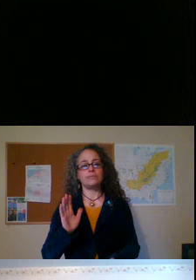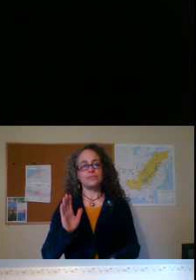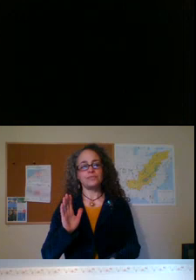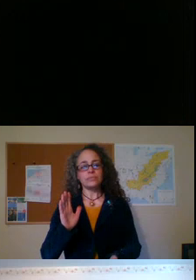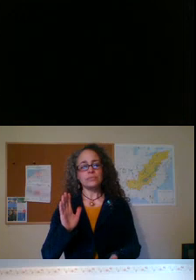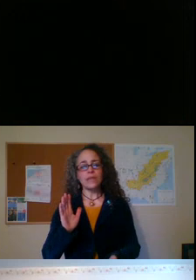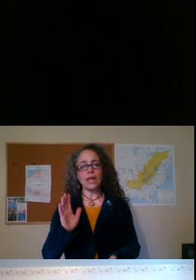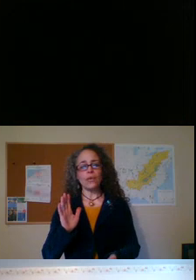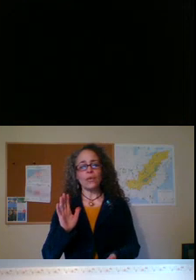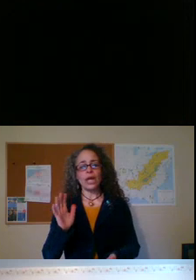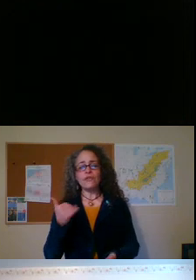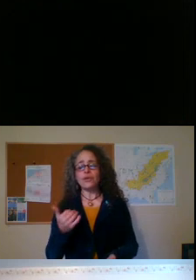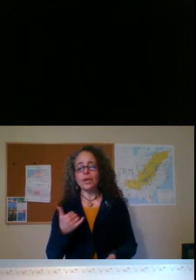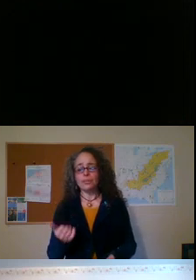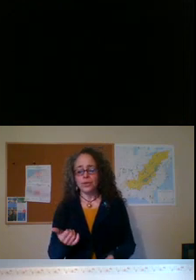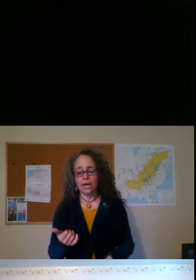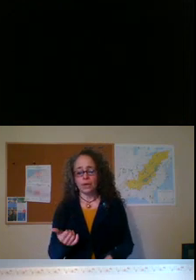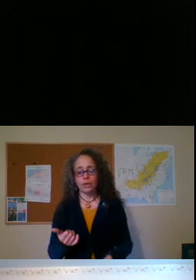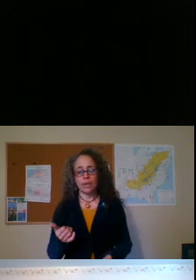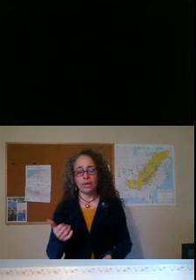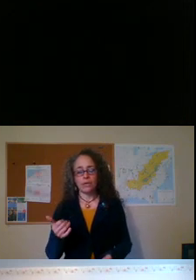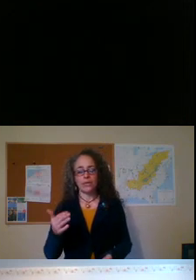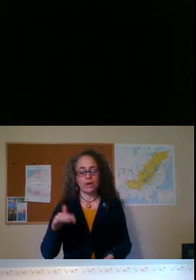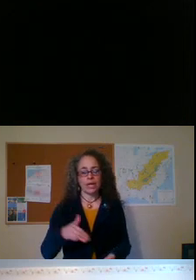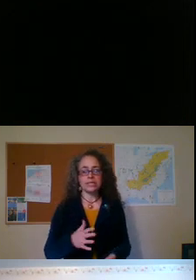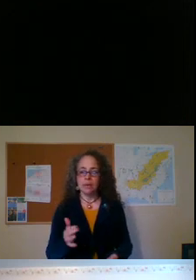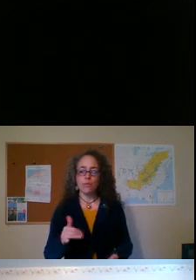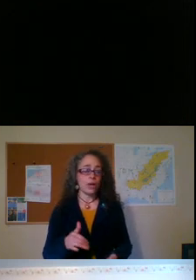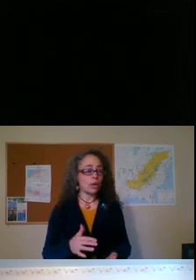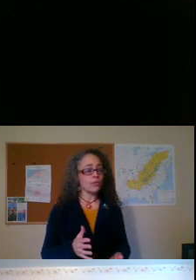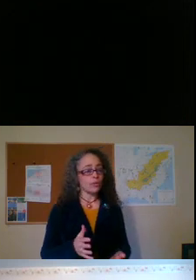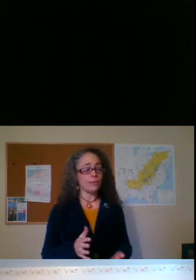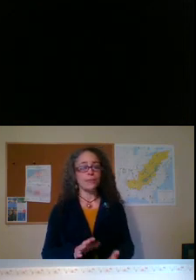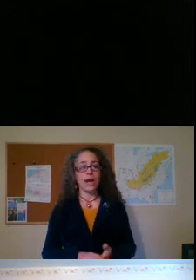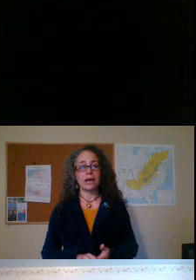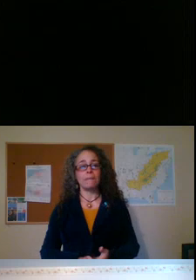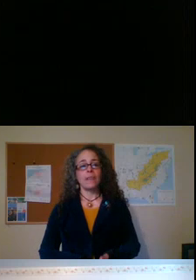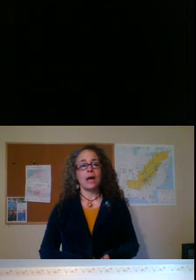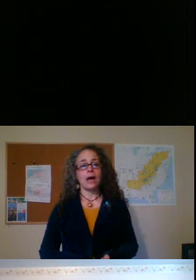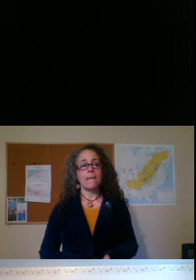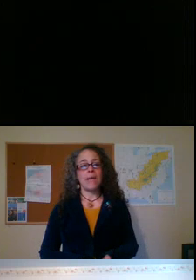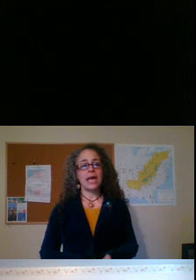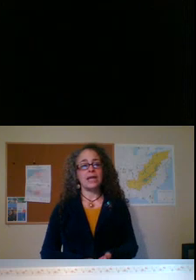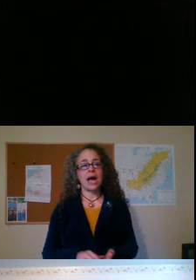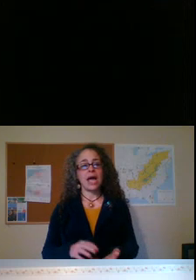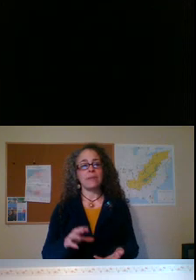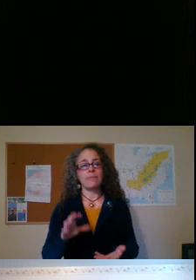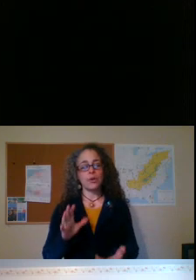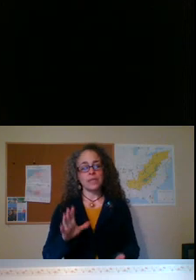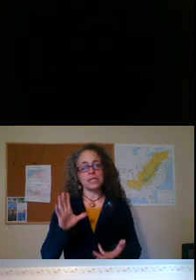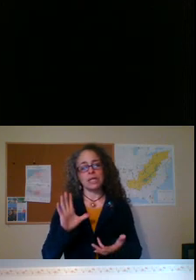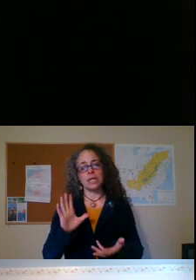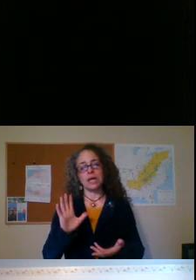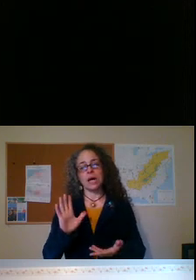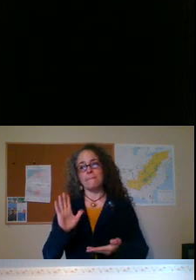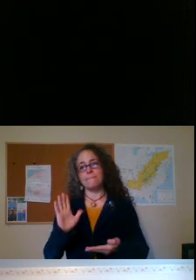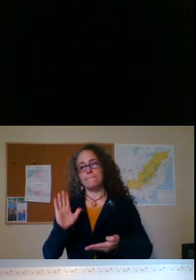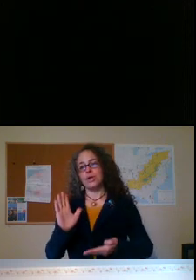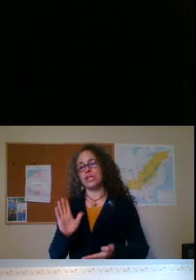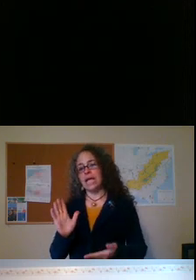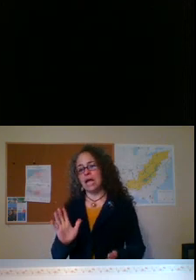so if you communicate with me, there is some wiggle room, right? And I